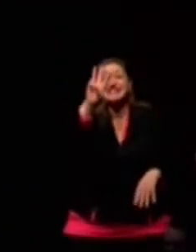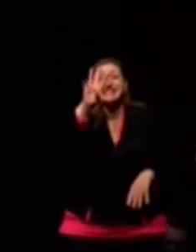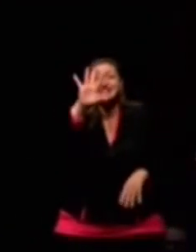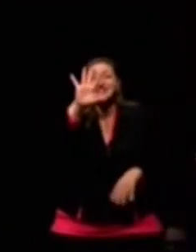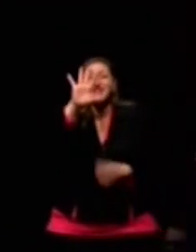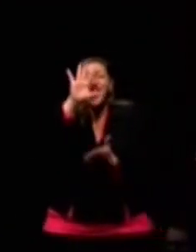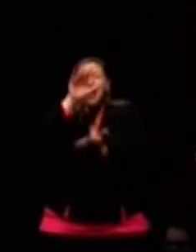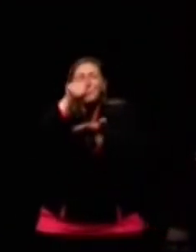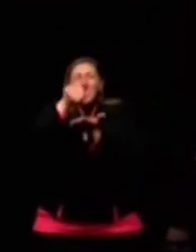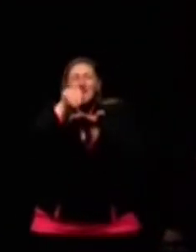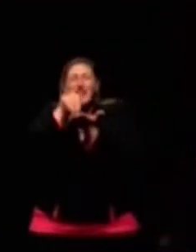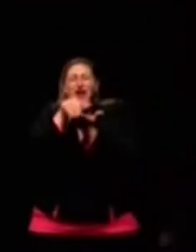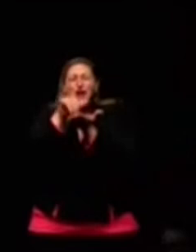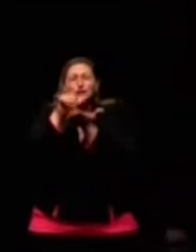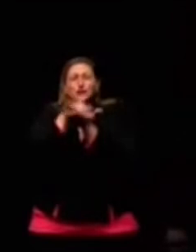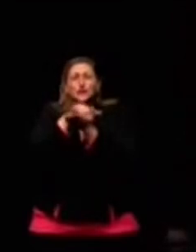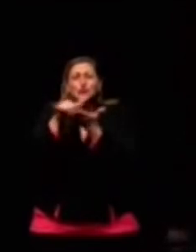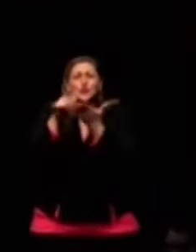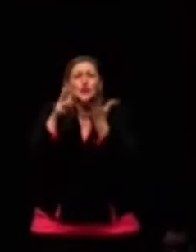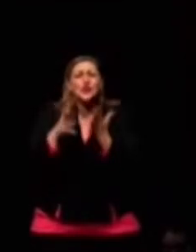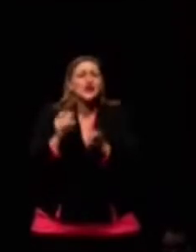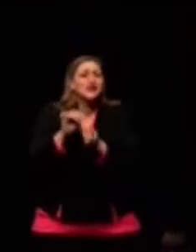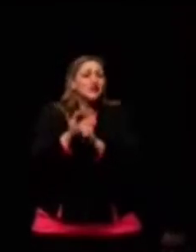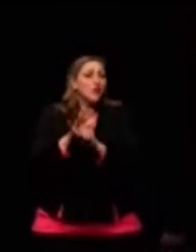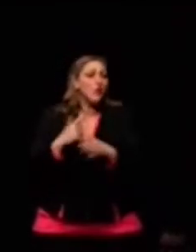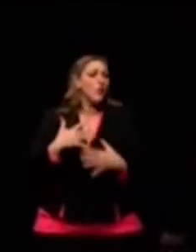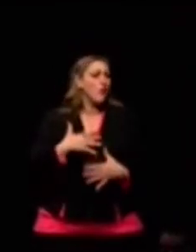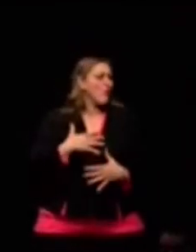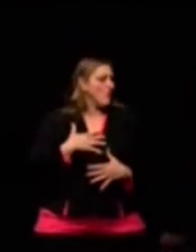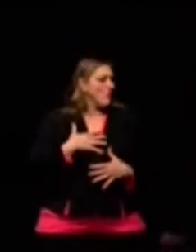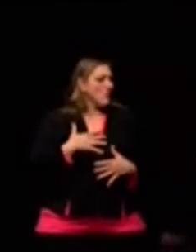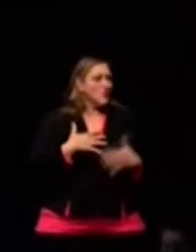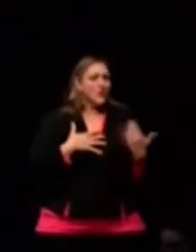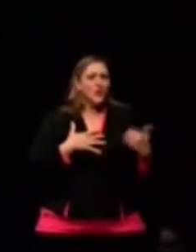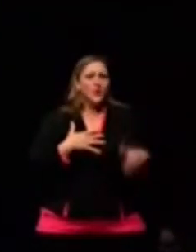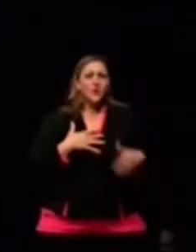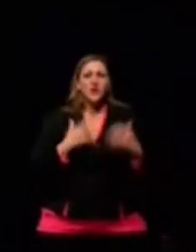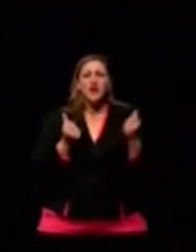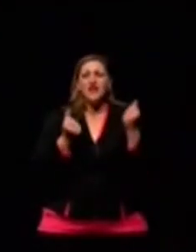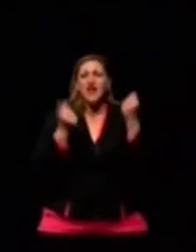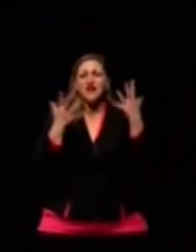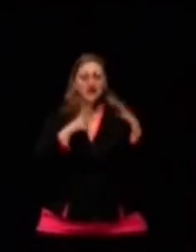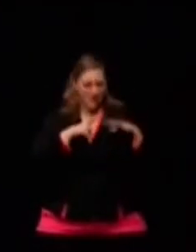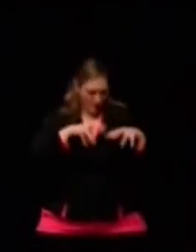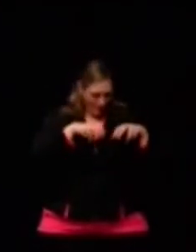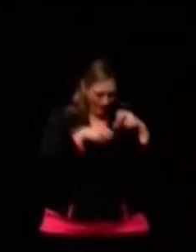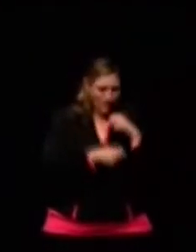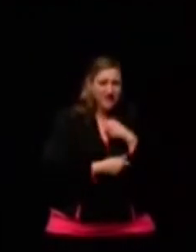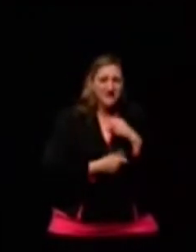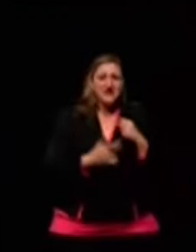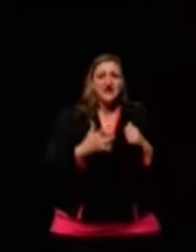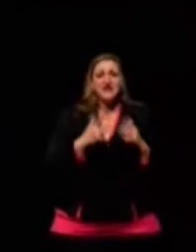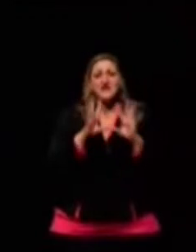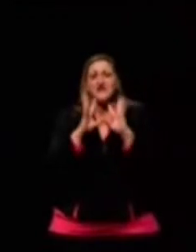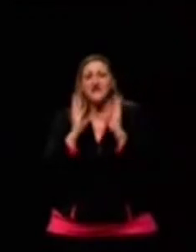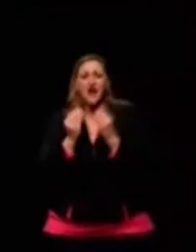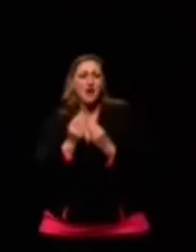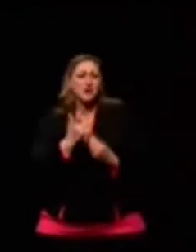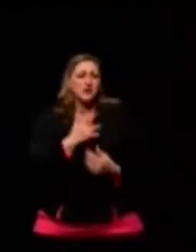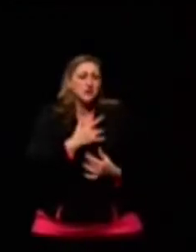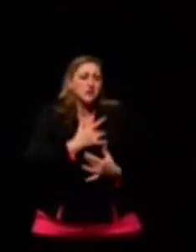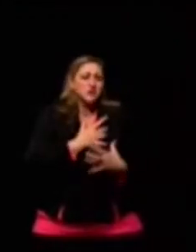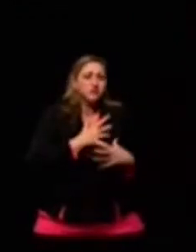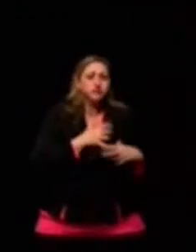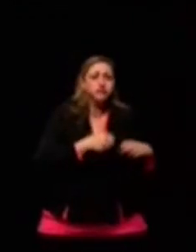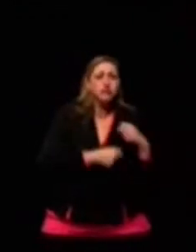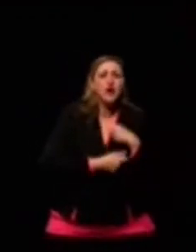65,000 New Yorkers to the pandemic. That is a lot of grieving families and broken hearts. And our